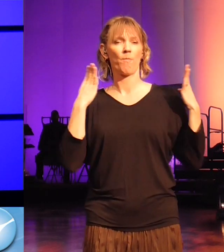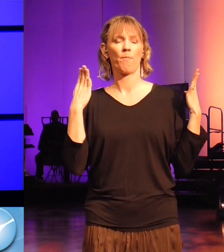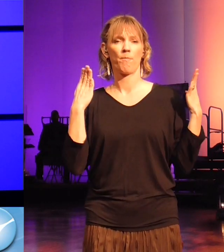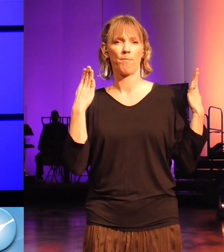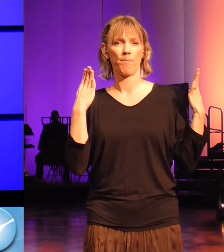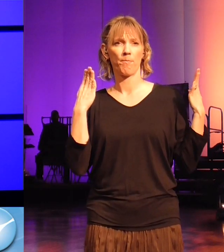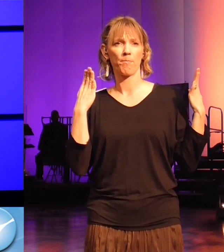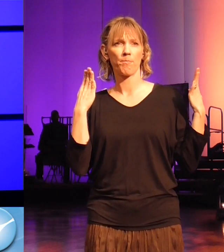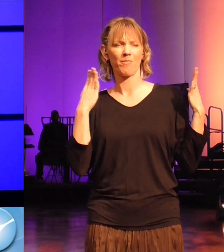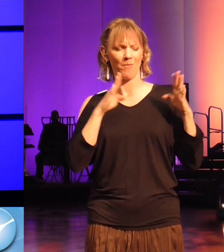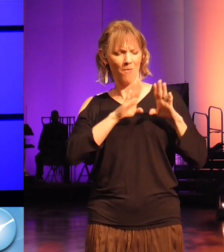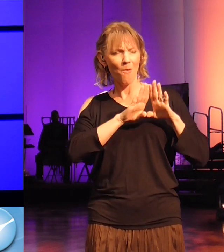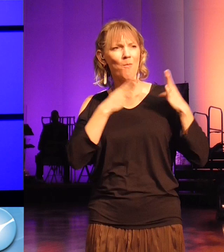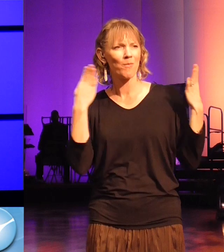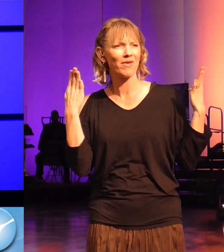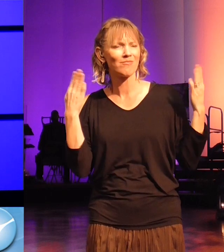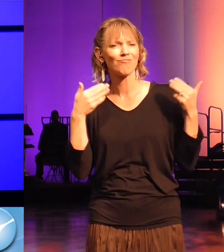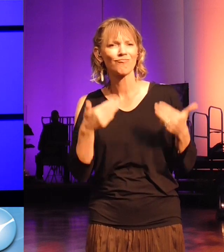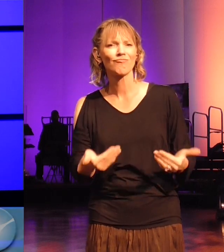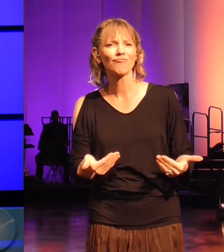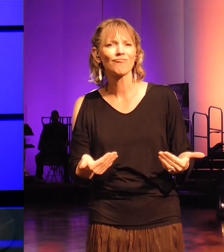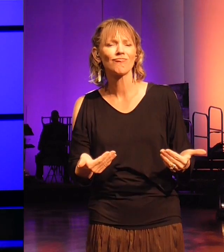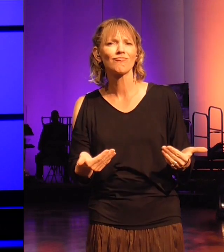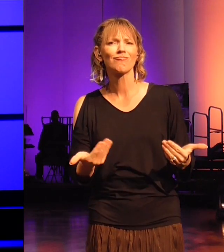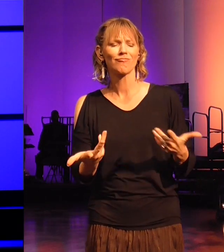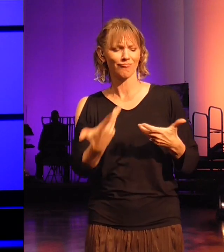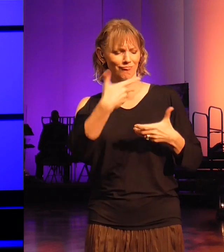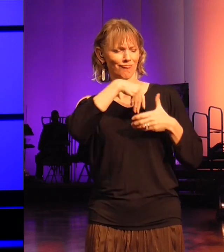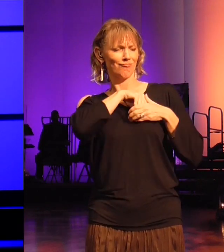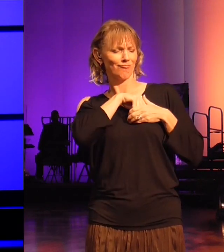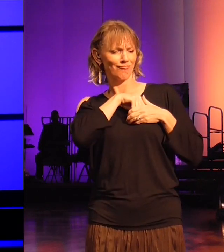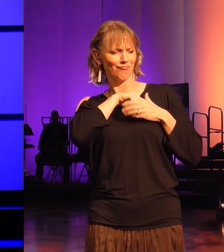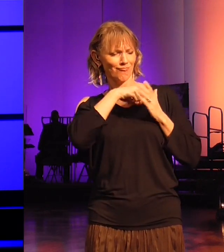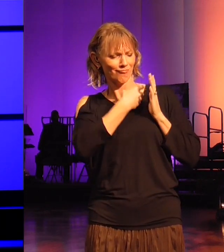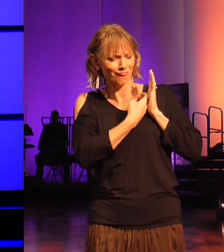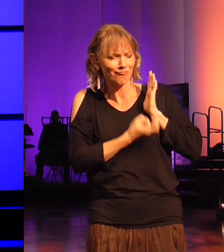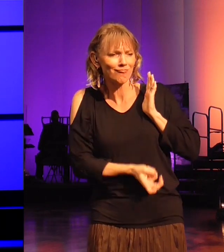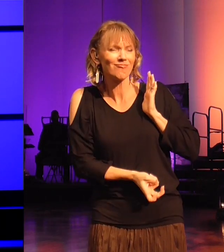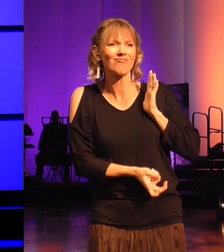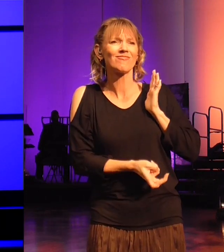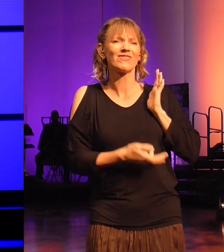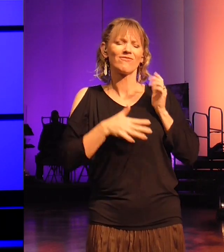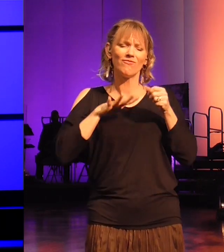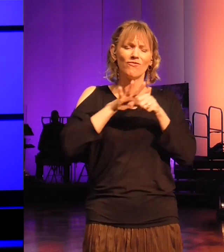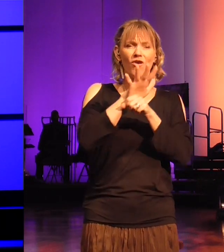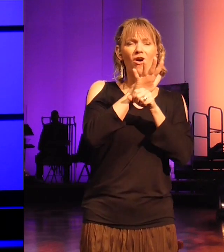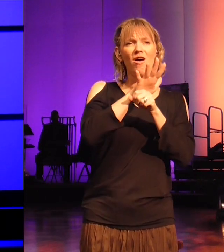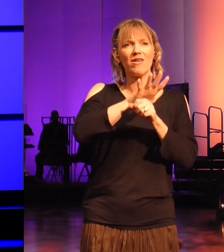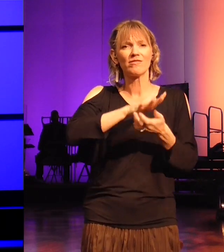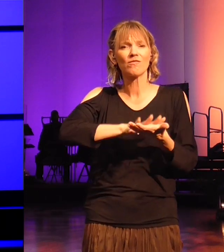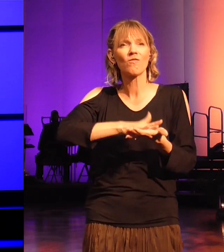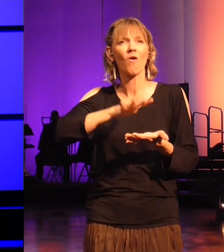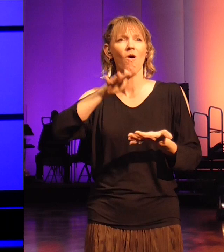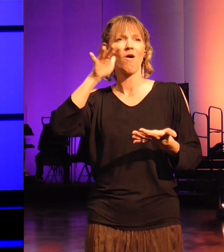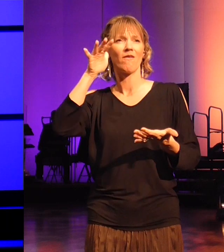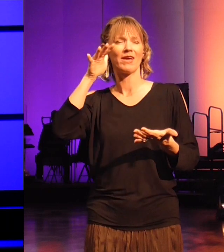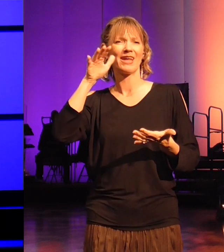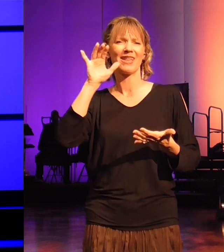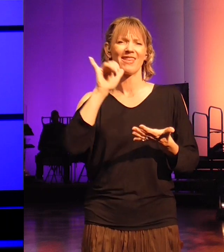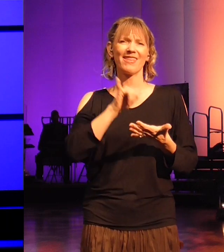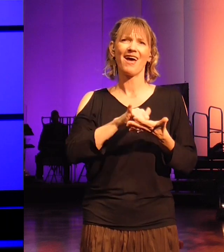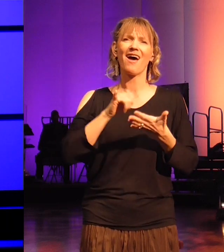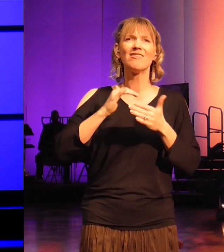Open it. Enter in to the fullness and to the glory of that infinite